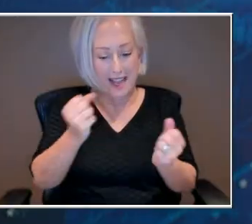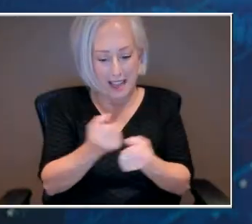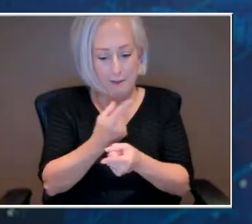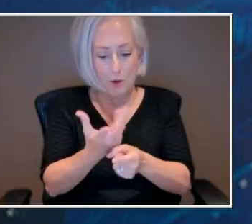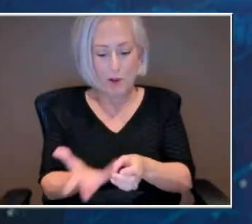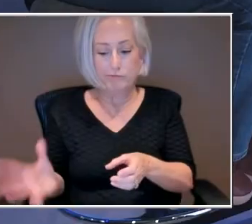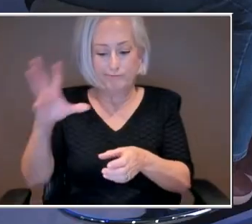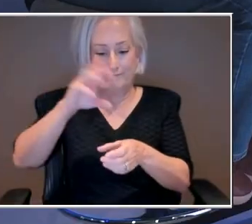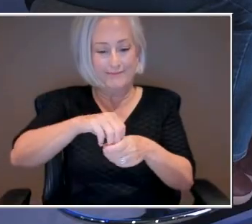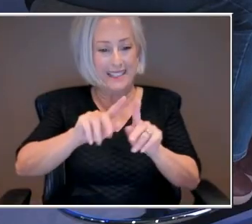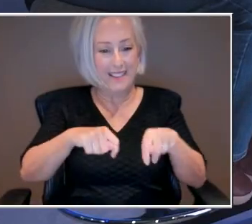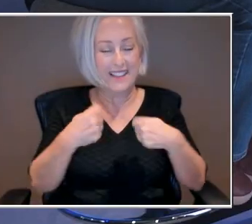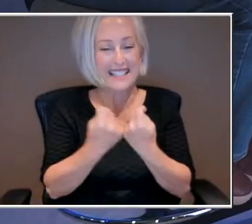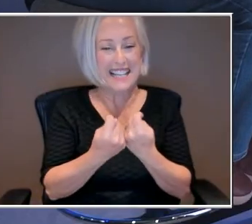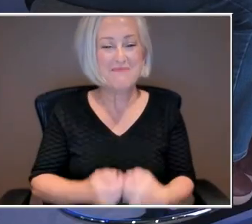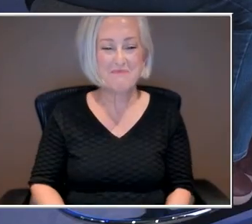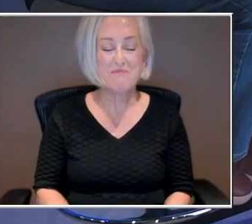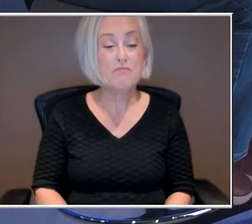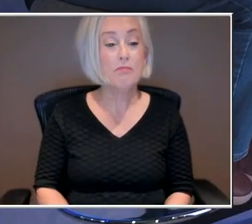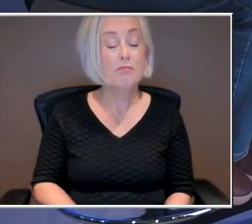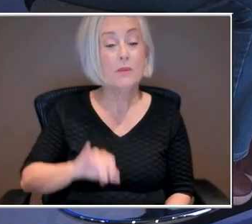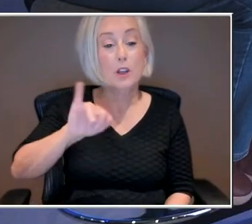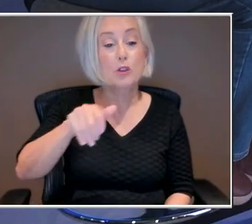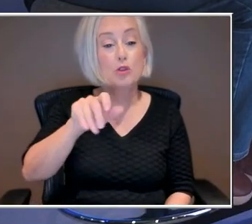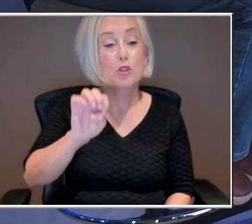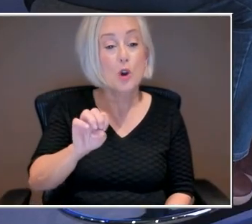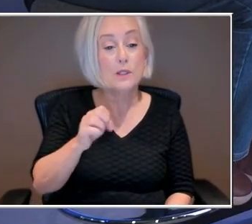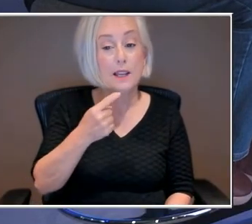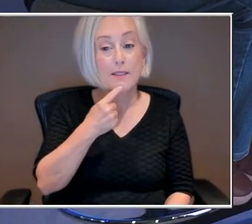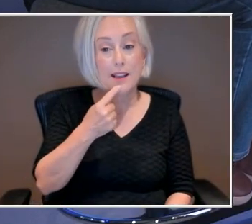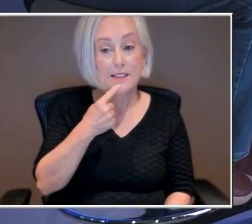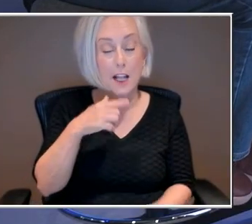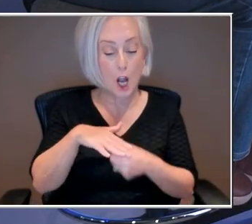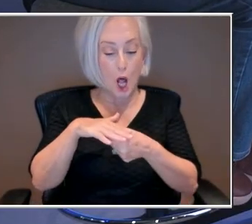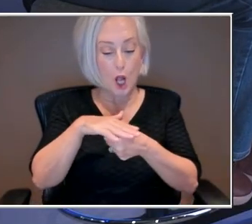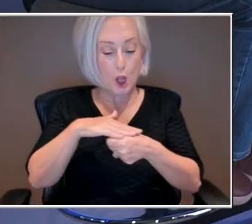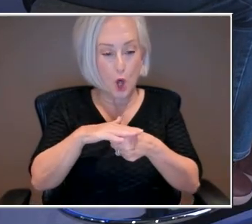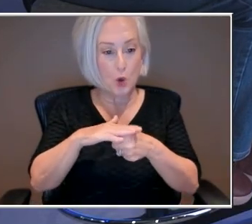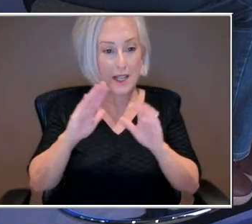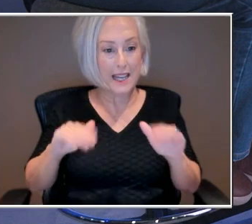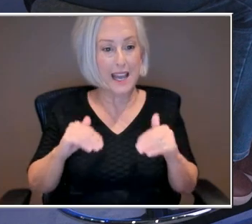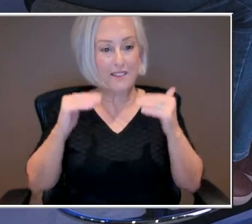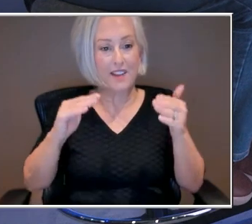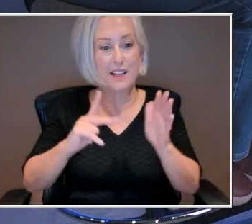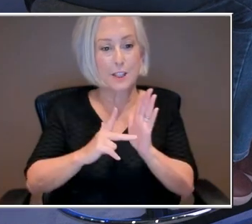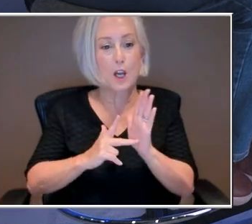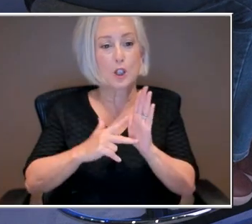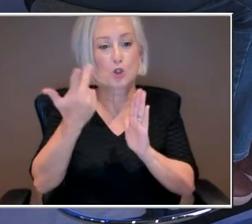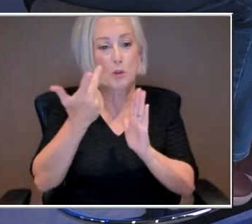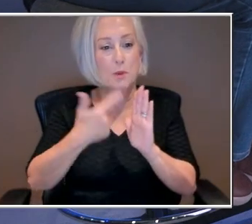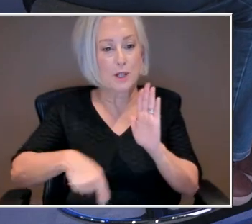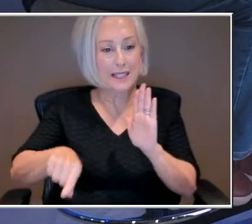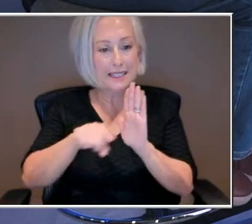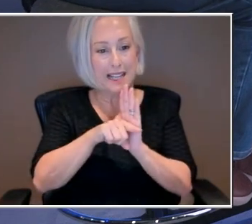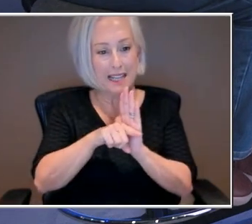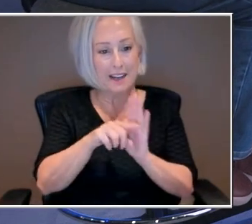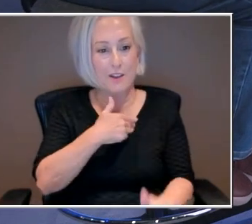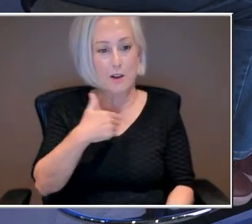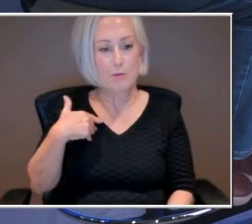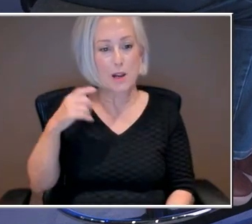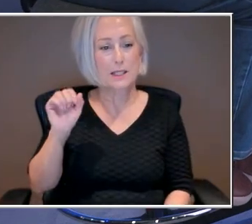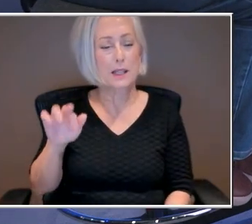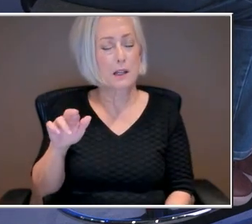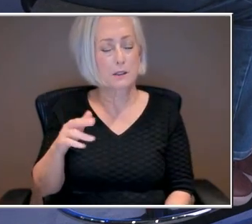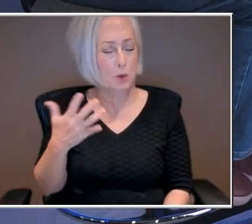cure. Josie, you were told you had locally advanced triple negative breast cancer. What did you understand that to mean at the